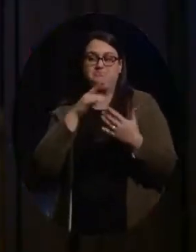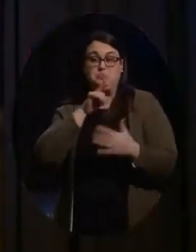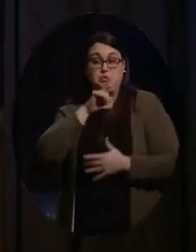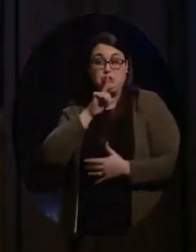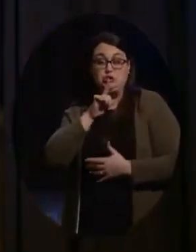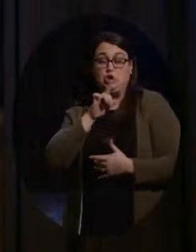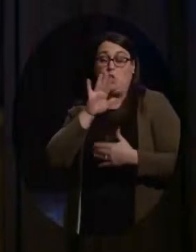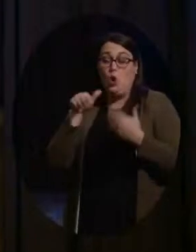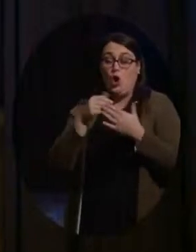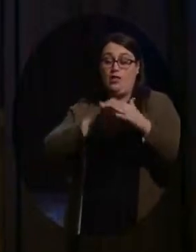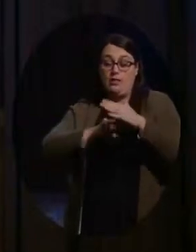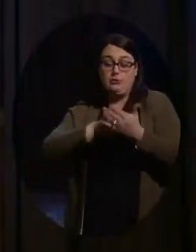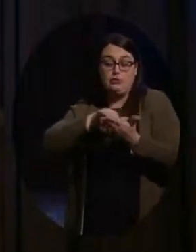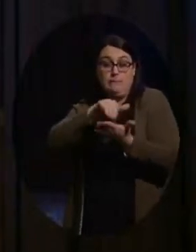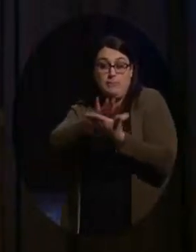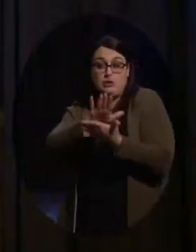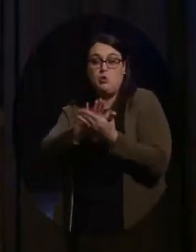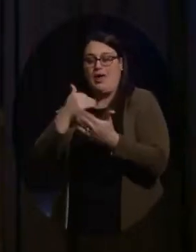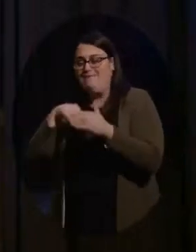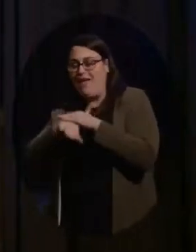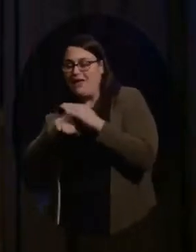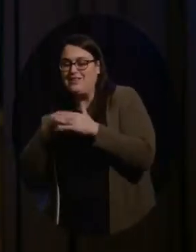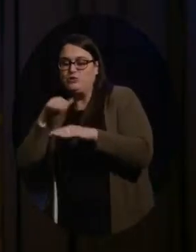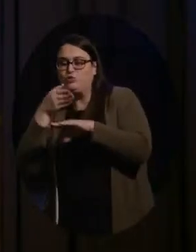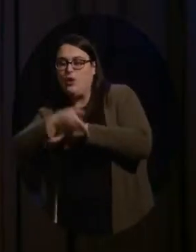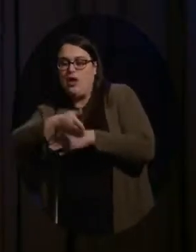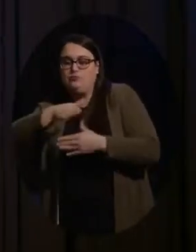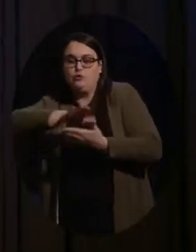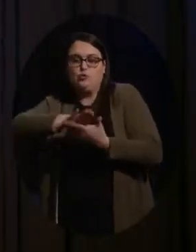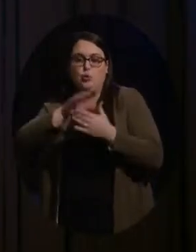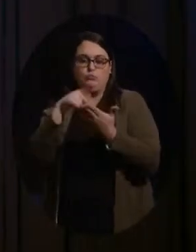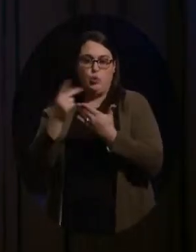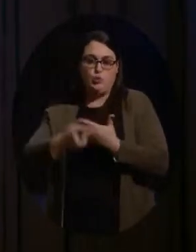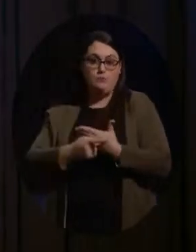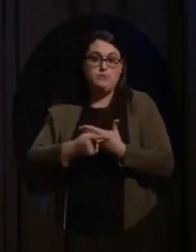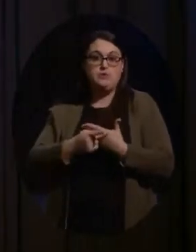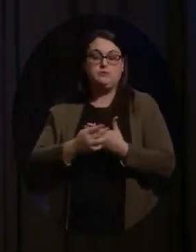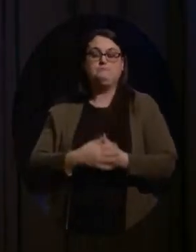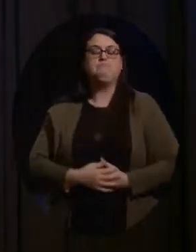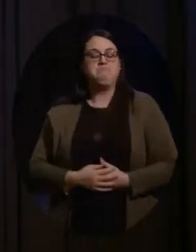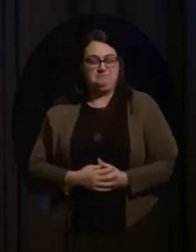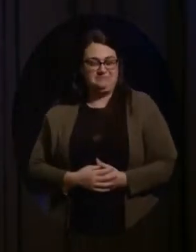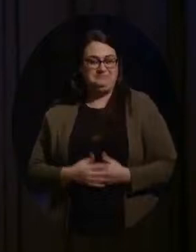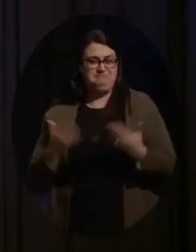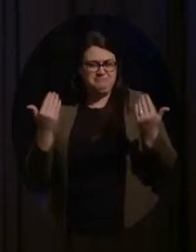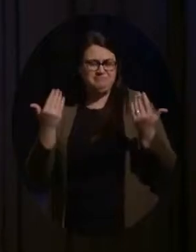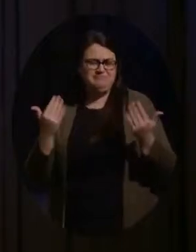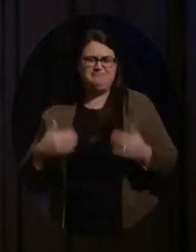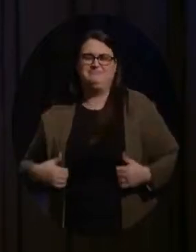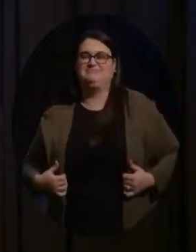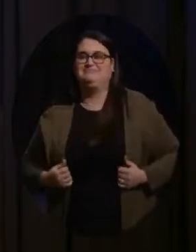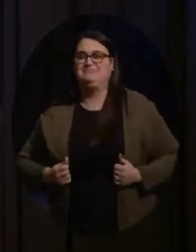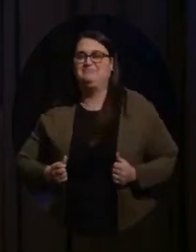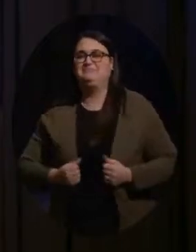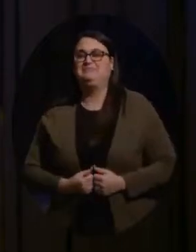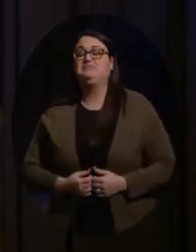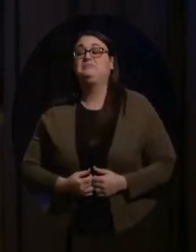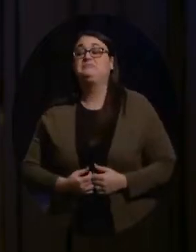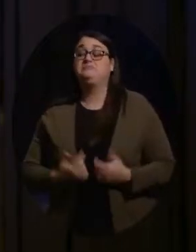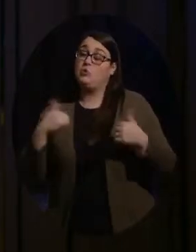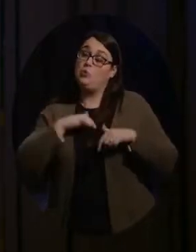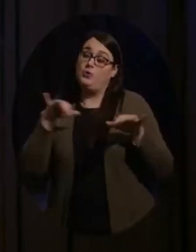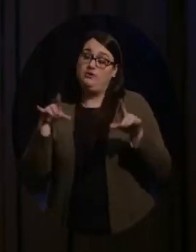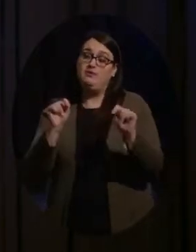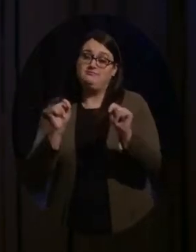We made sure that every elementary and middle schooler has access to after-school programming. We helped, yeah. We did